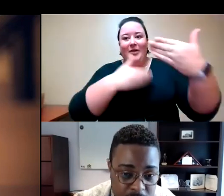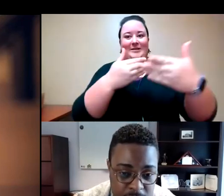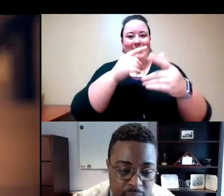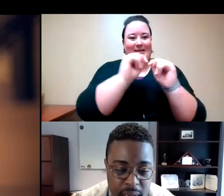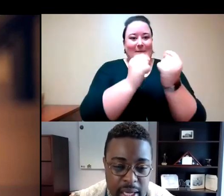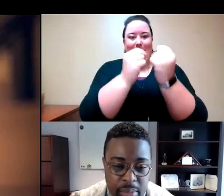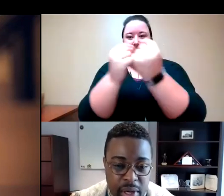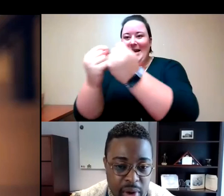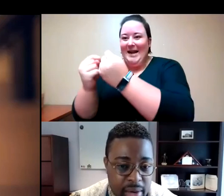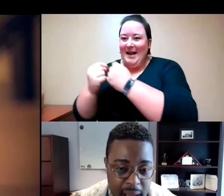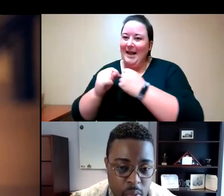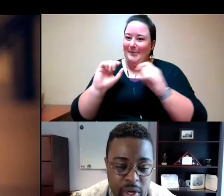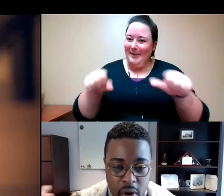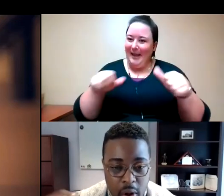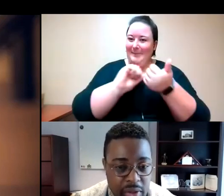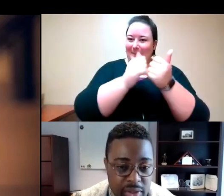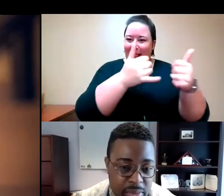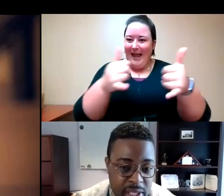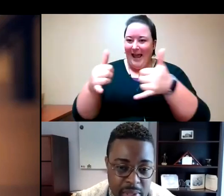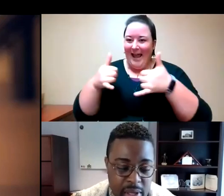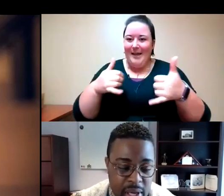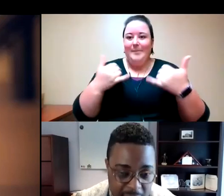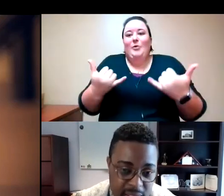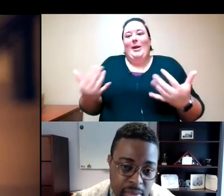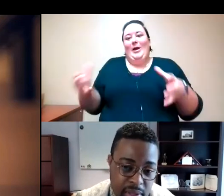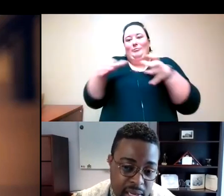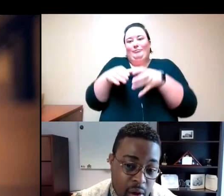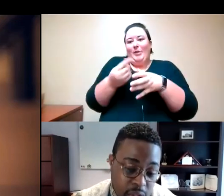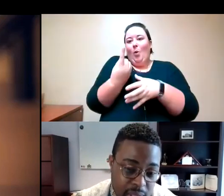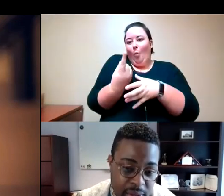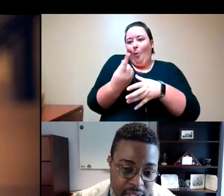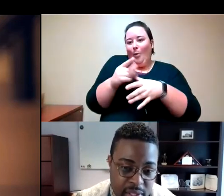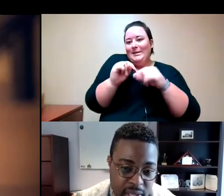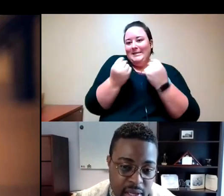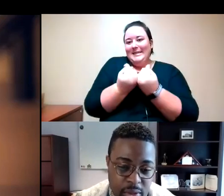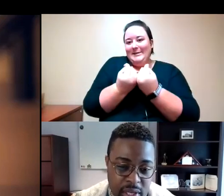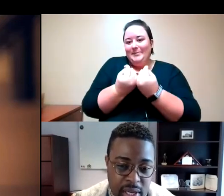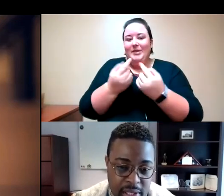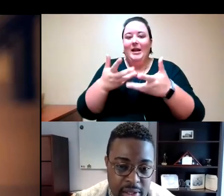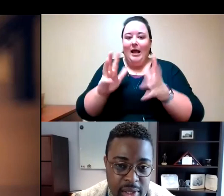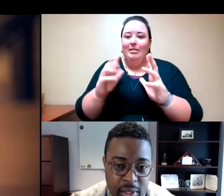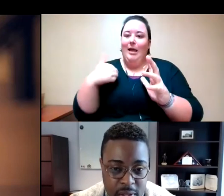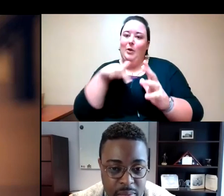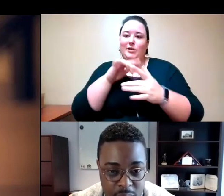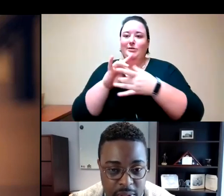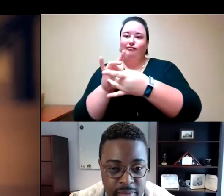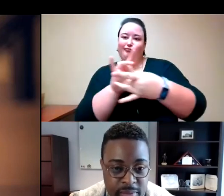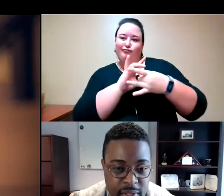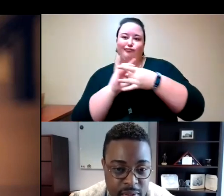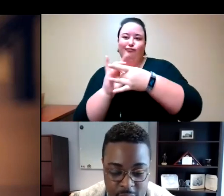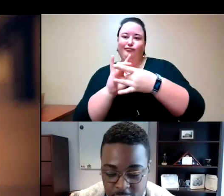multiple teams. But right now we are all on the same team. And that is something that also allows us to stay closely connected to the